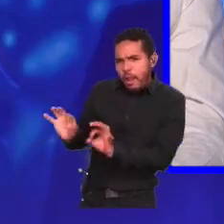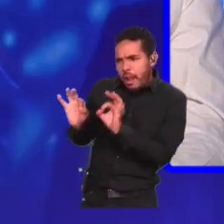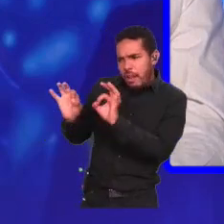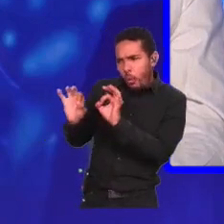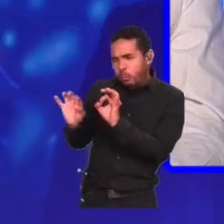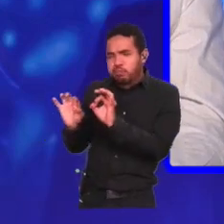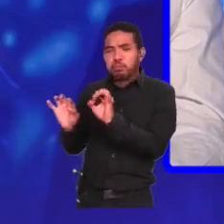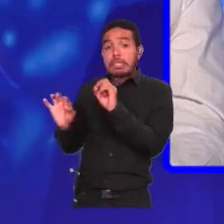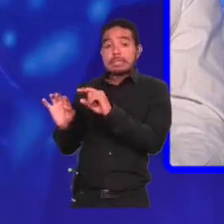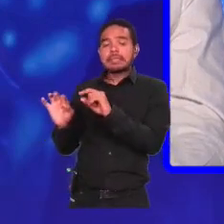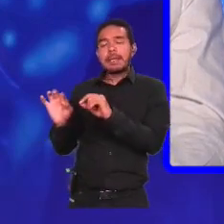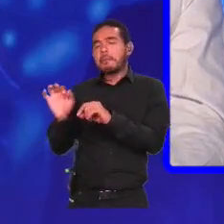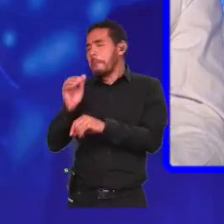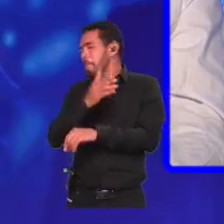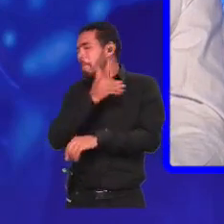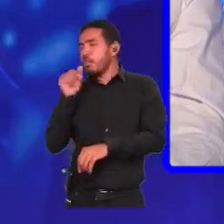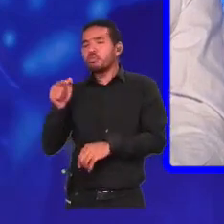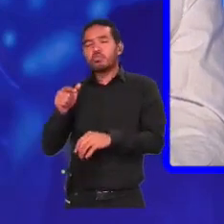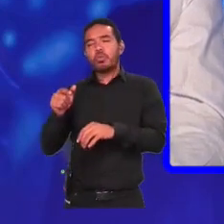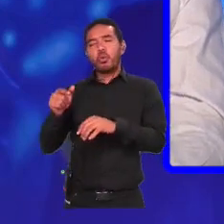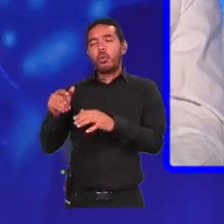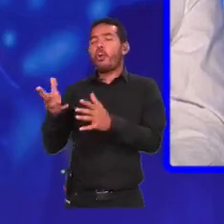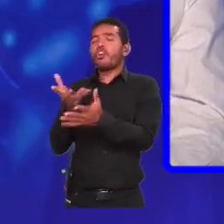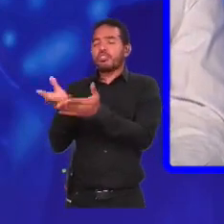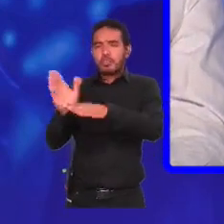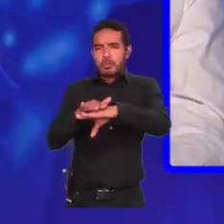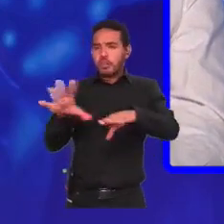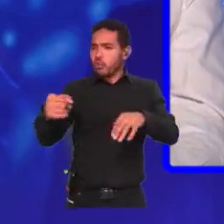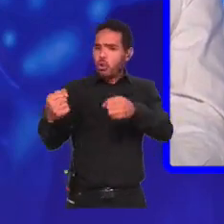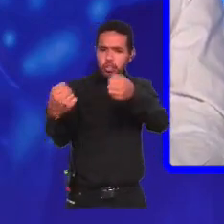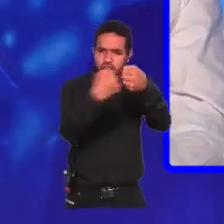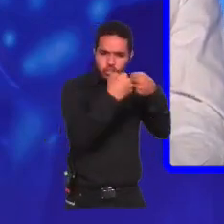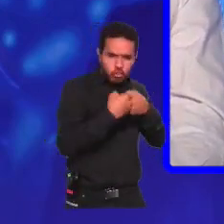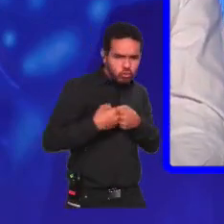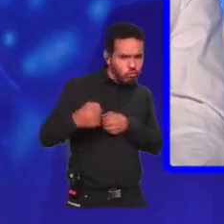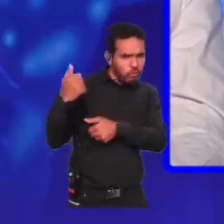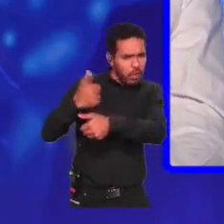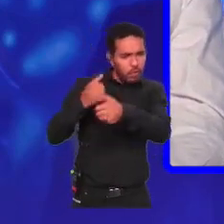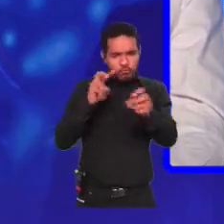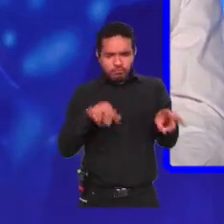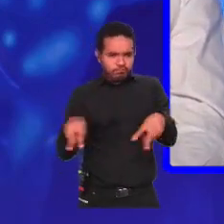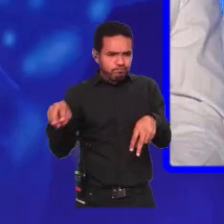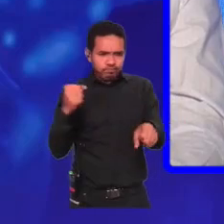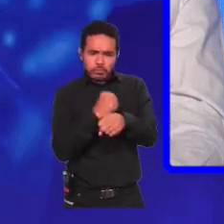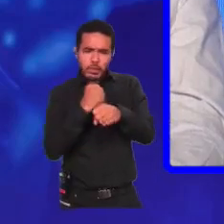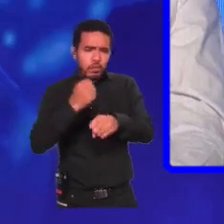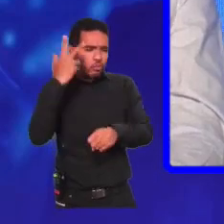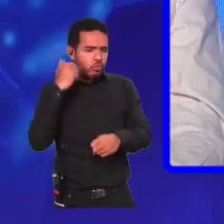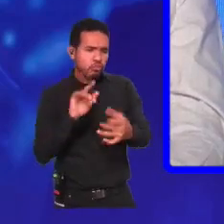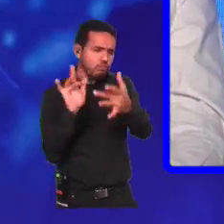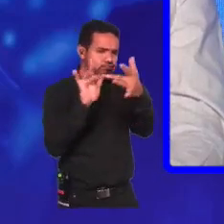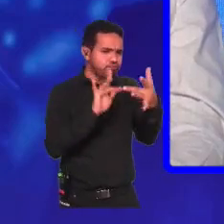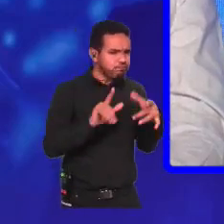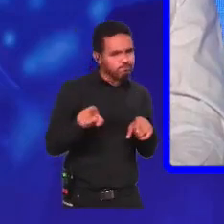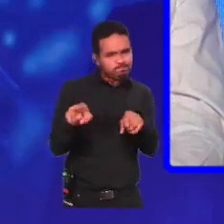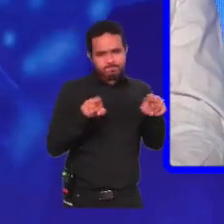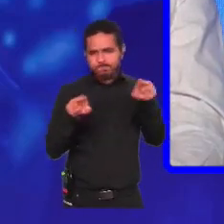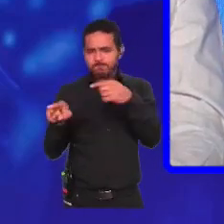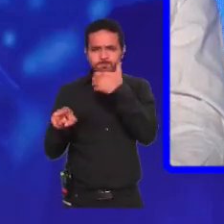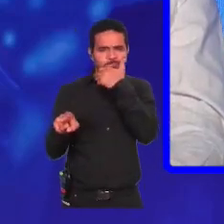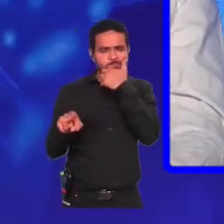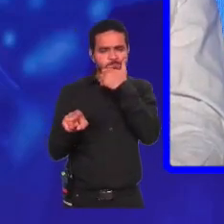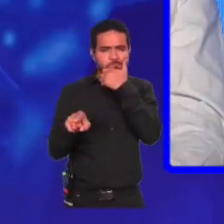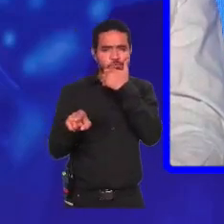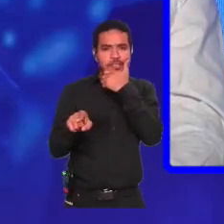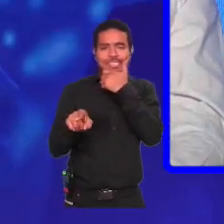because we look at partners all the time, each one of us, in our daily jobs, And what we're looking for is your best work.